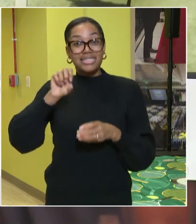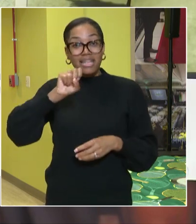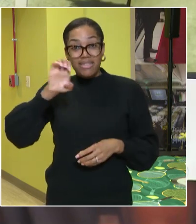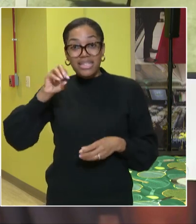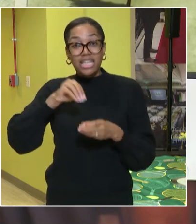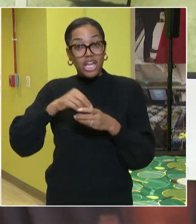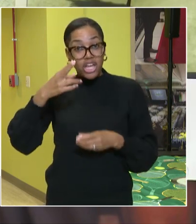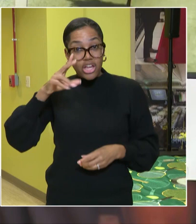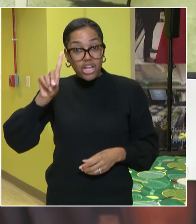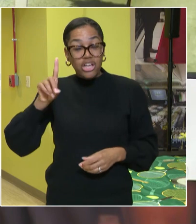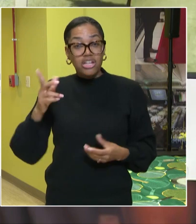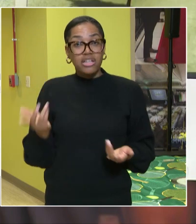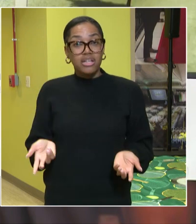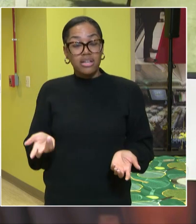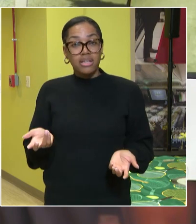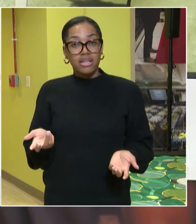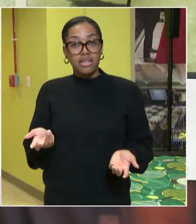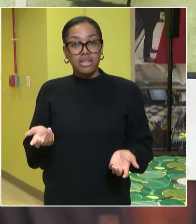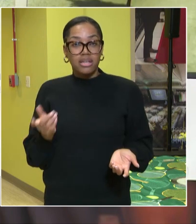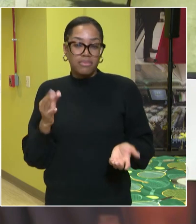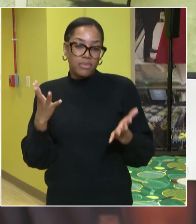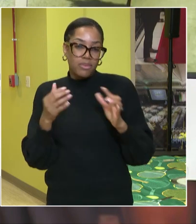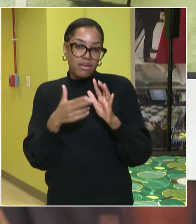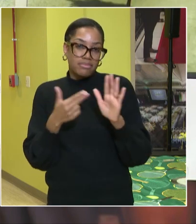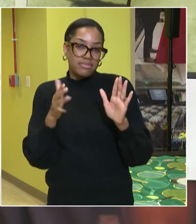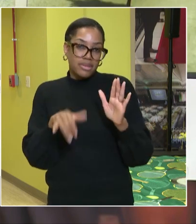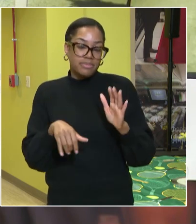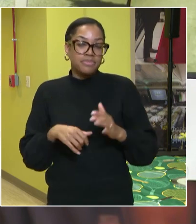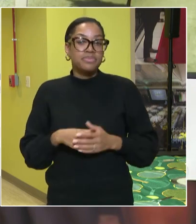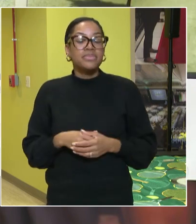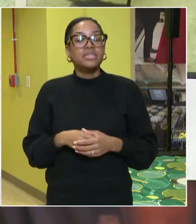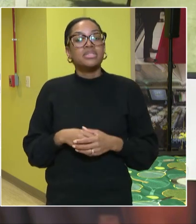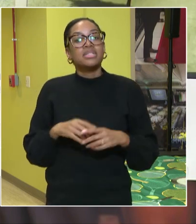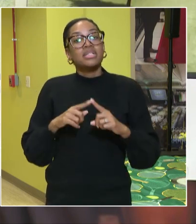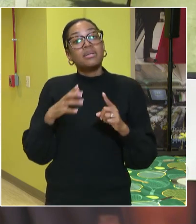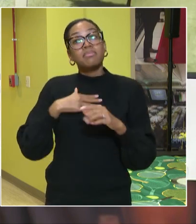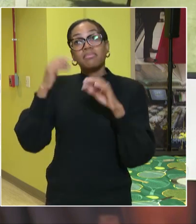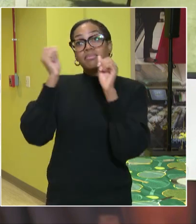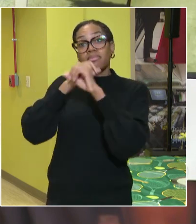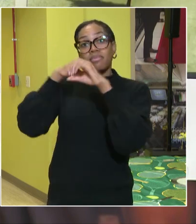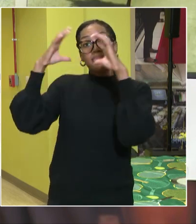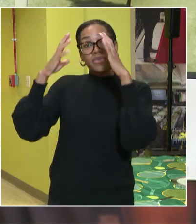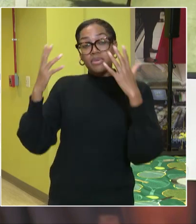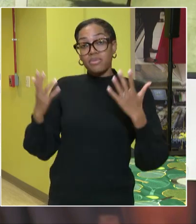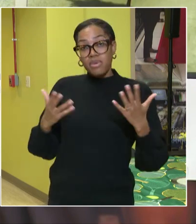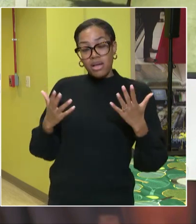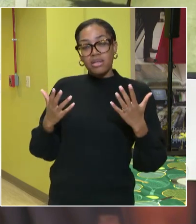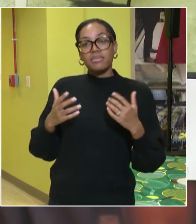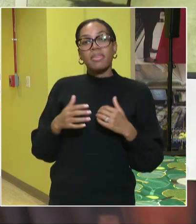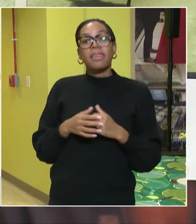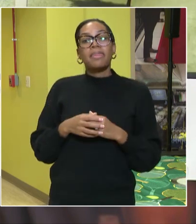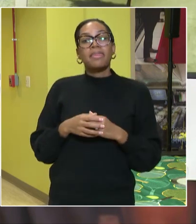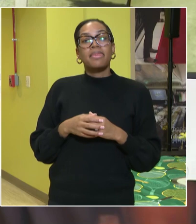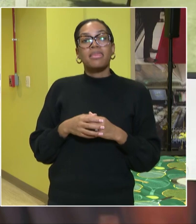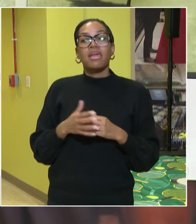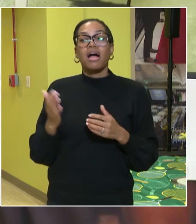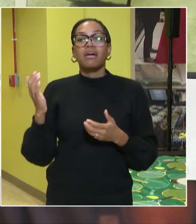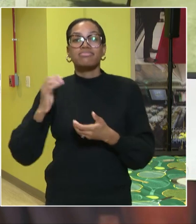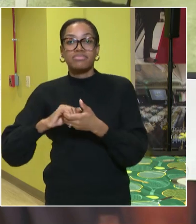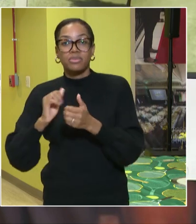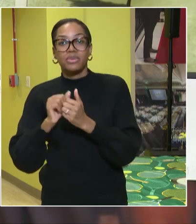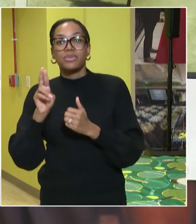hood, if you may? And so my vision was to go with the USTA, who has worked with